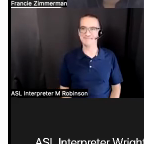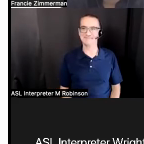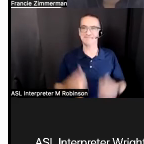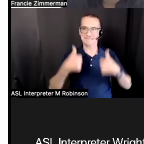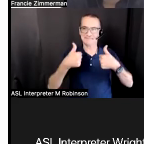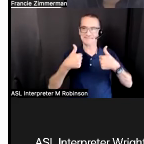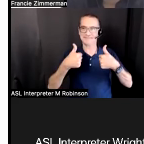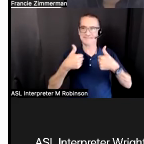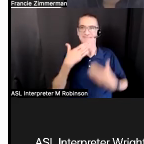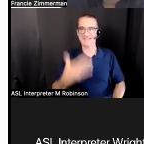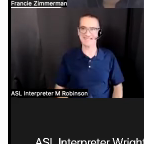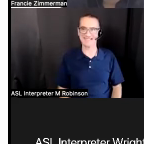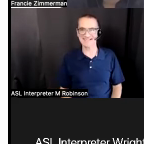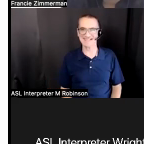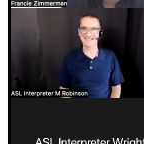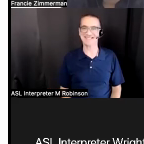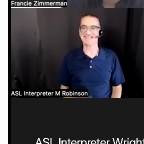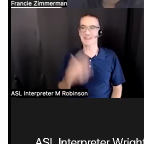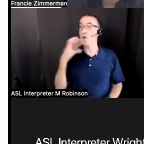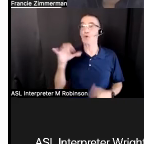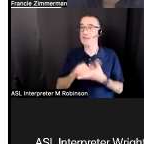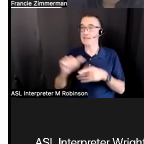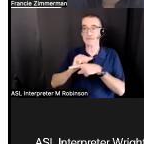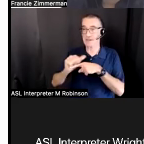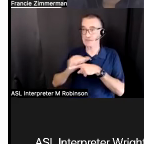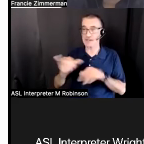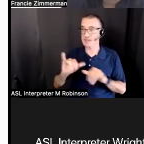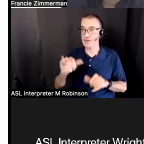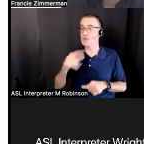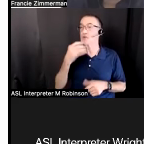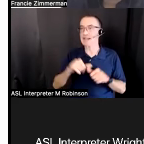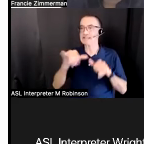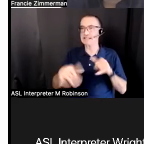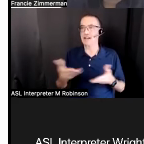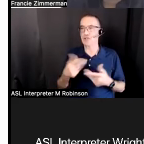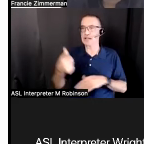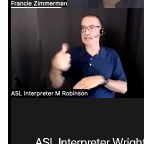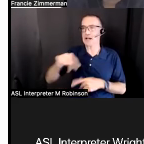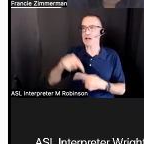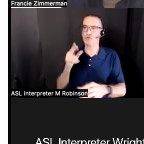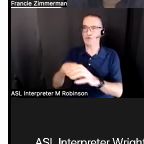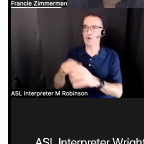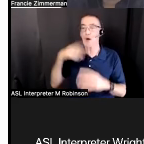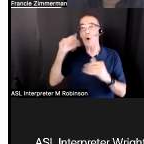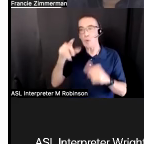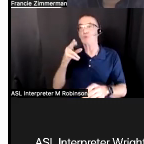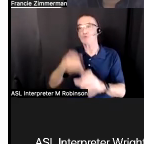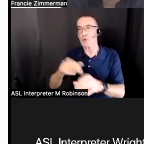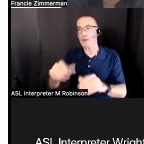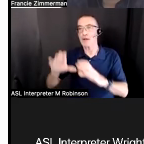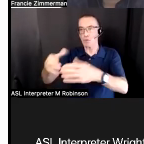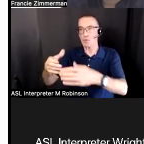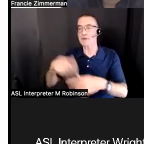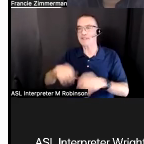room with us. And if you don't want to do this, you can stay in the main room as well. You can decline to join, but we hope you will join, and just take